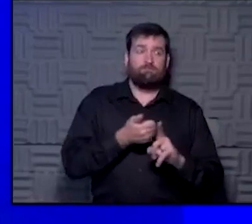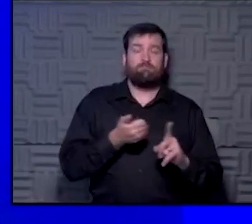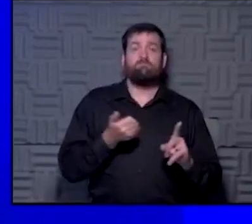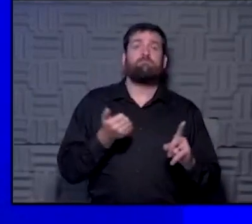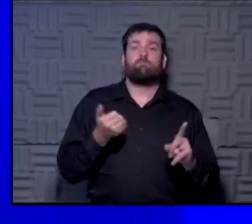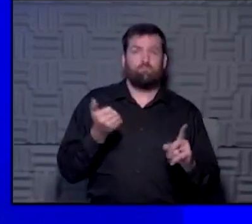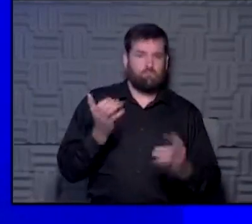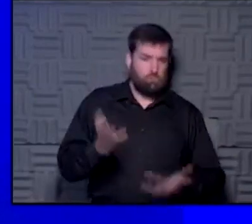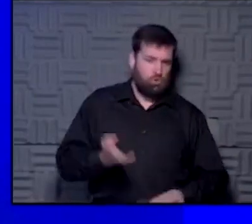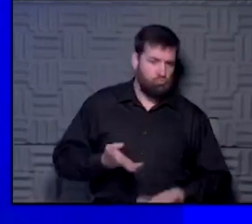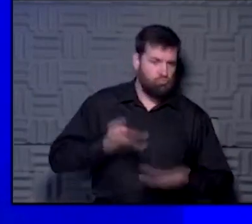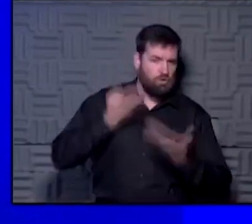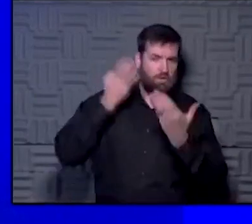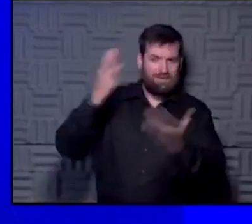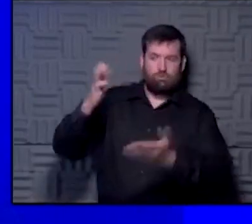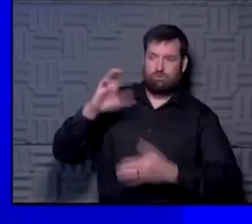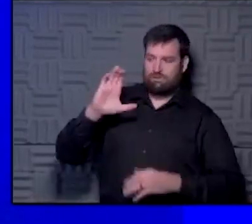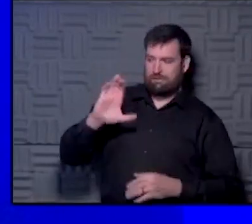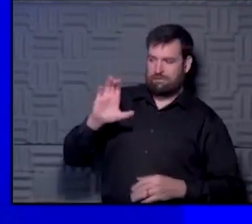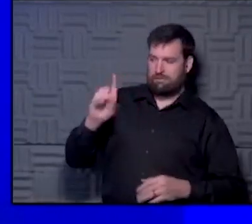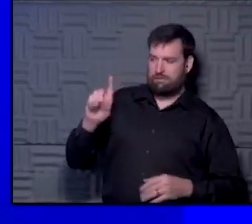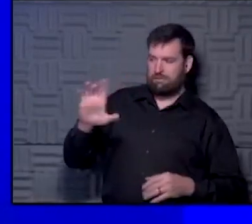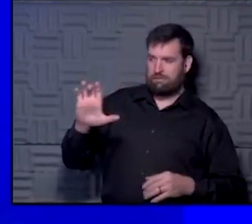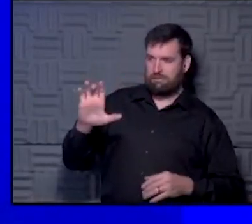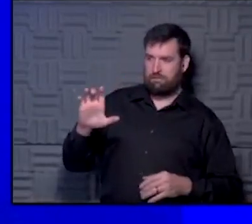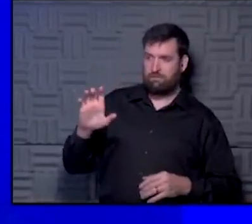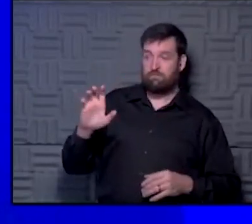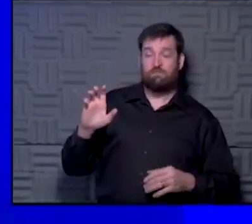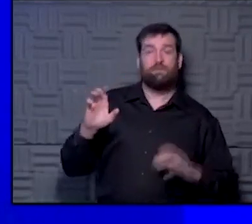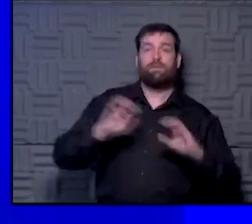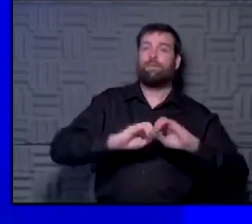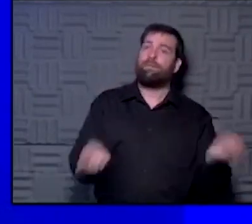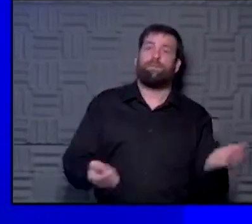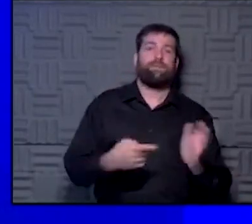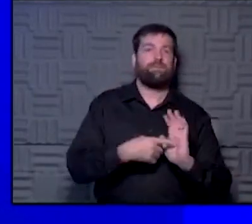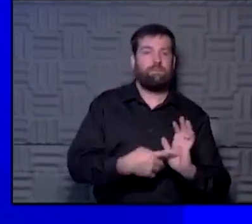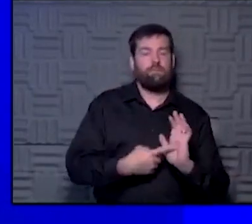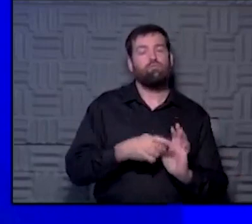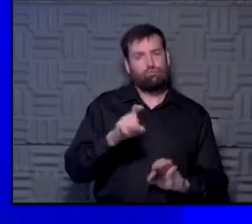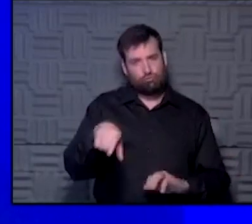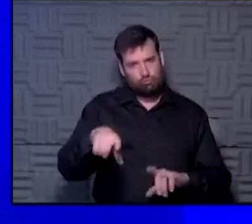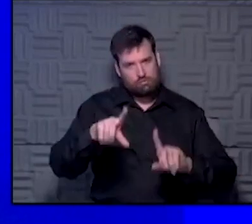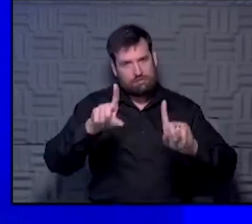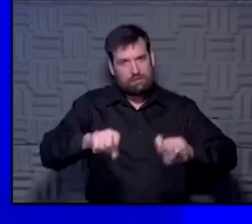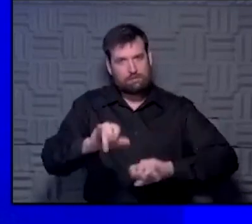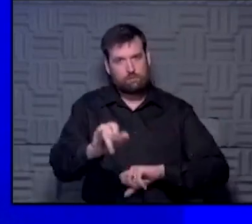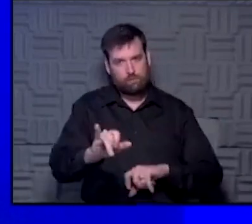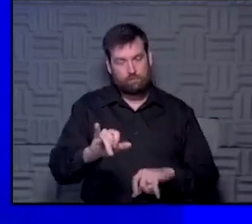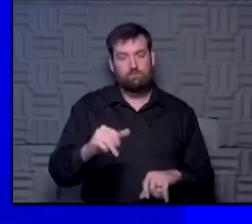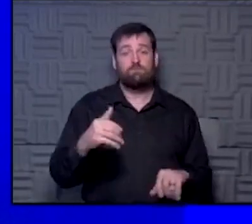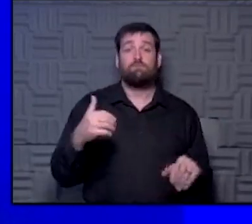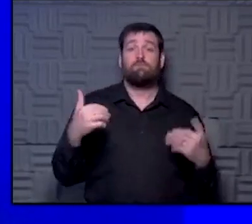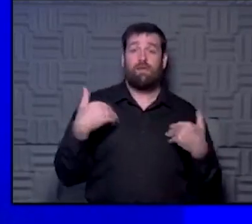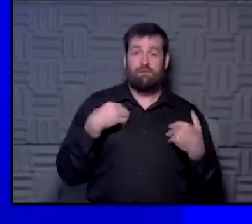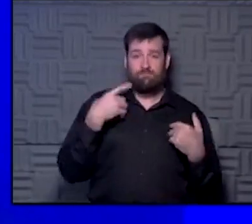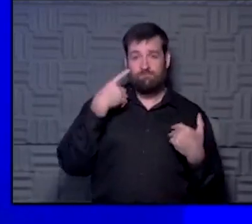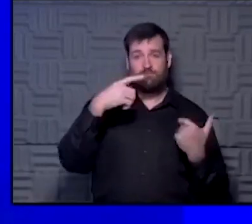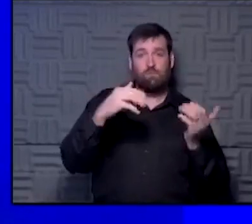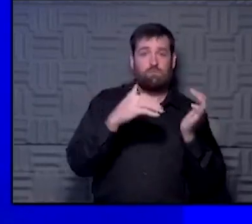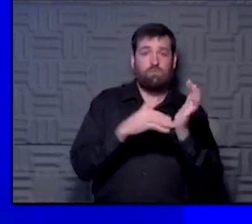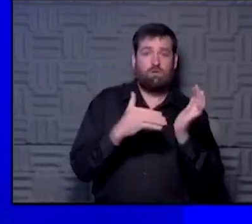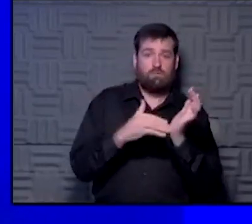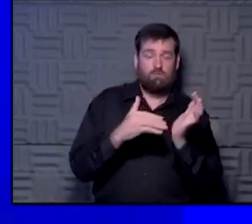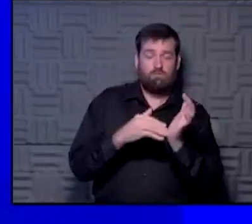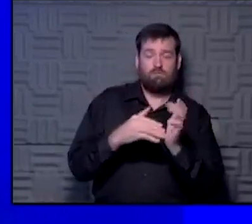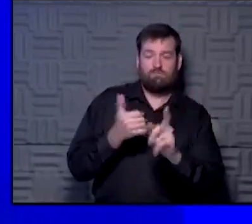is the recommendation of the CDC now to test asymptomatic people. We do have that for our physicians who are able